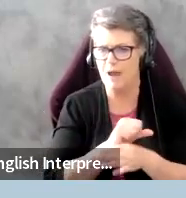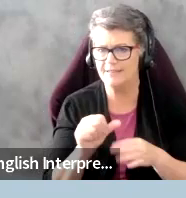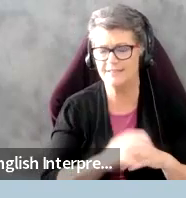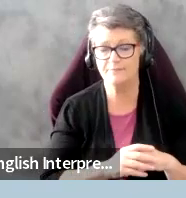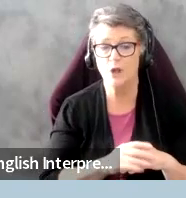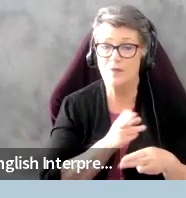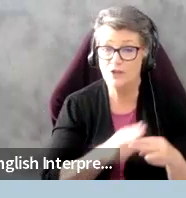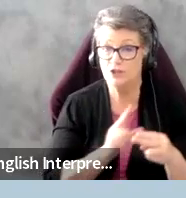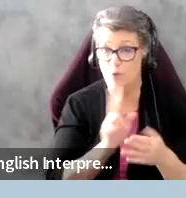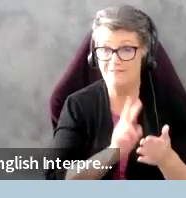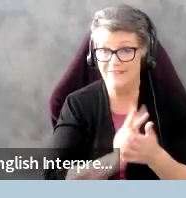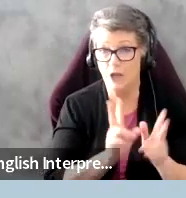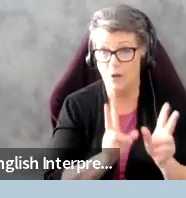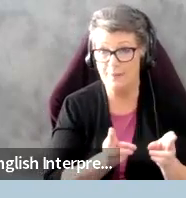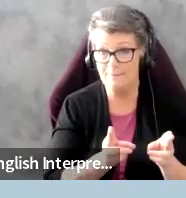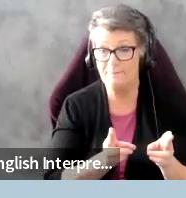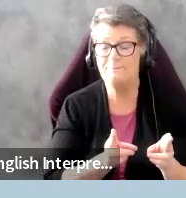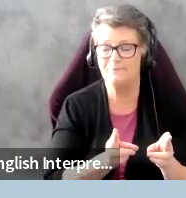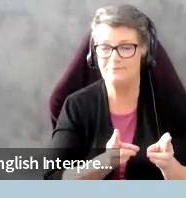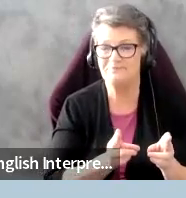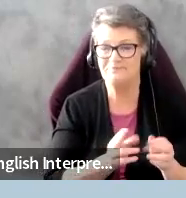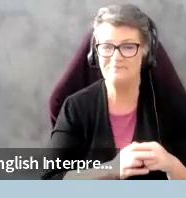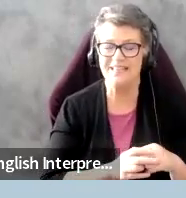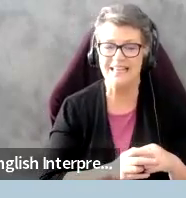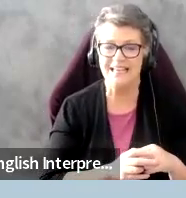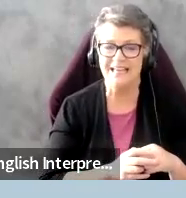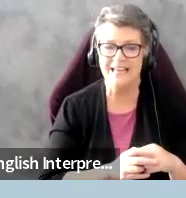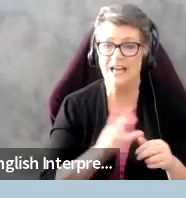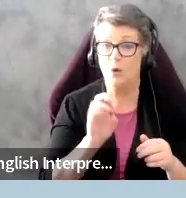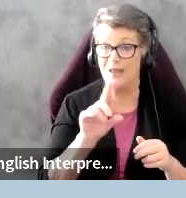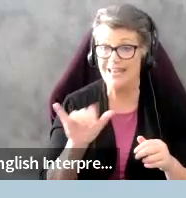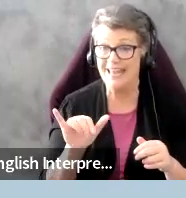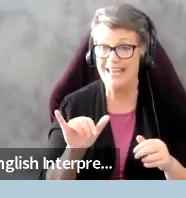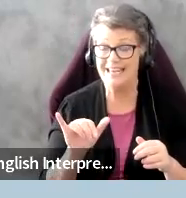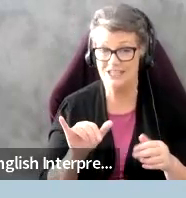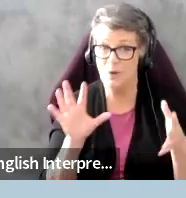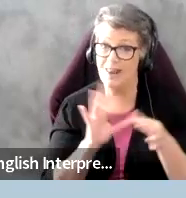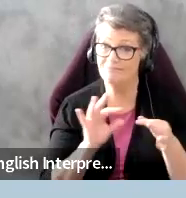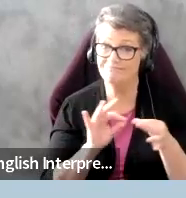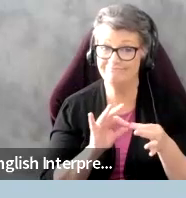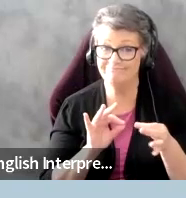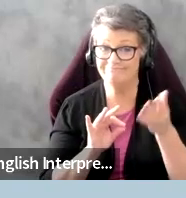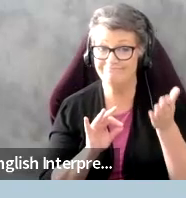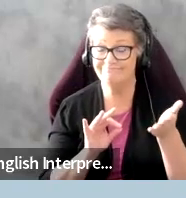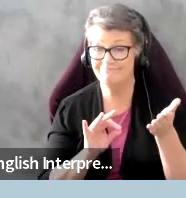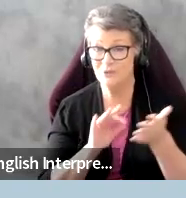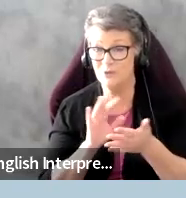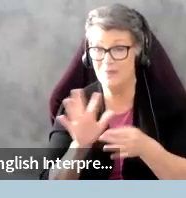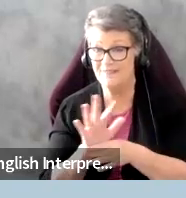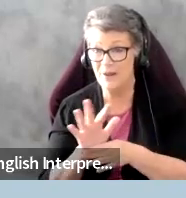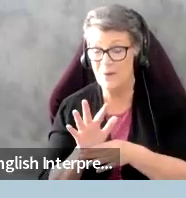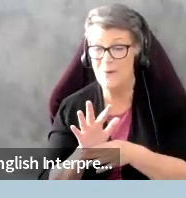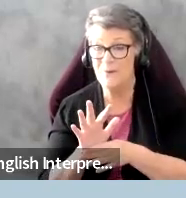short video clip that is being shared with us. Wendy, would you like to speak a little bit to the video as